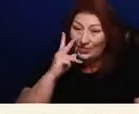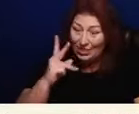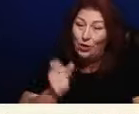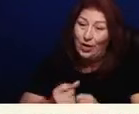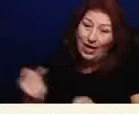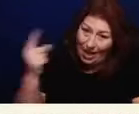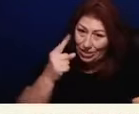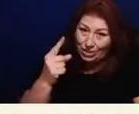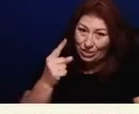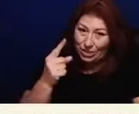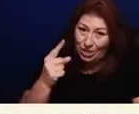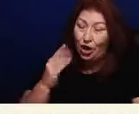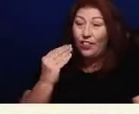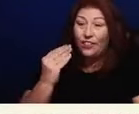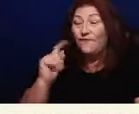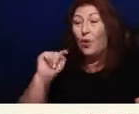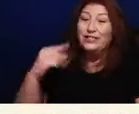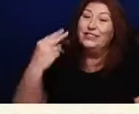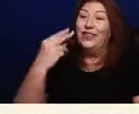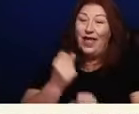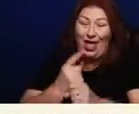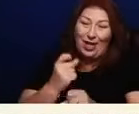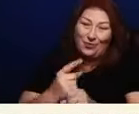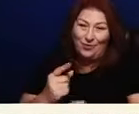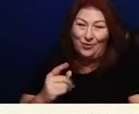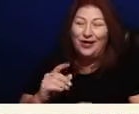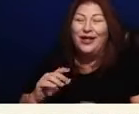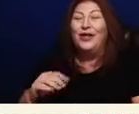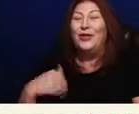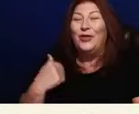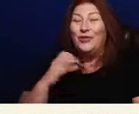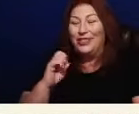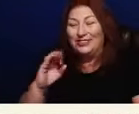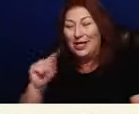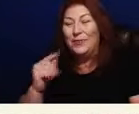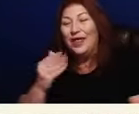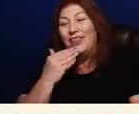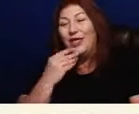14th annual Youth Summit. So thank you guys. You guys have a great day.